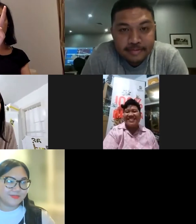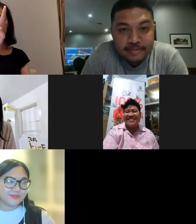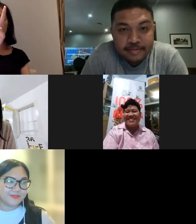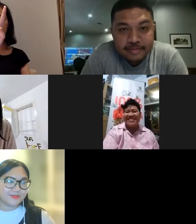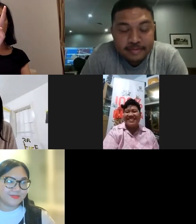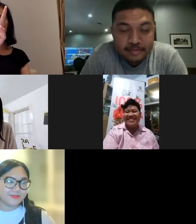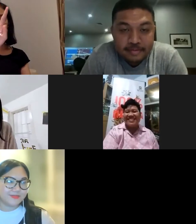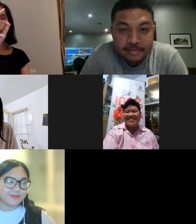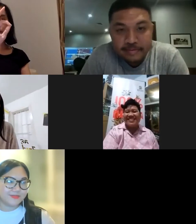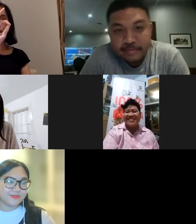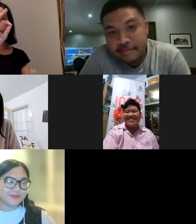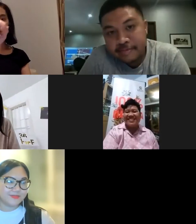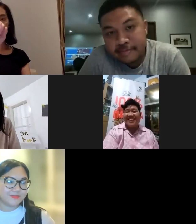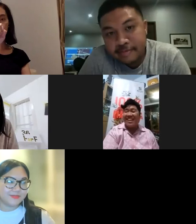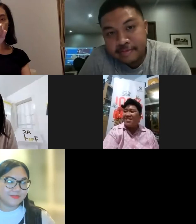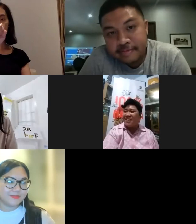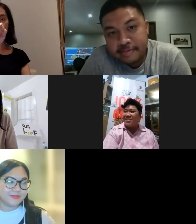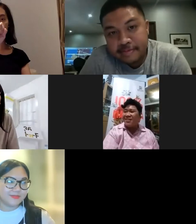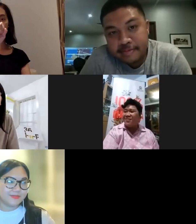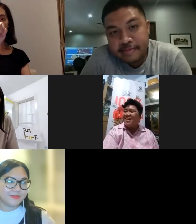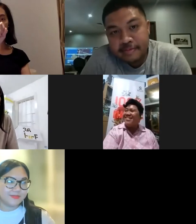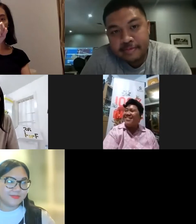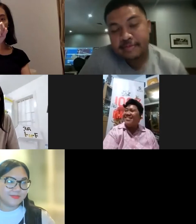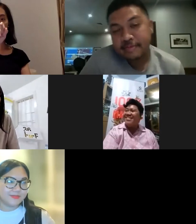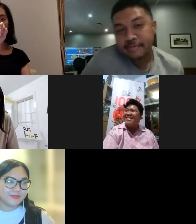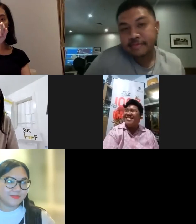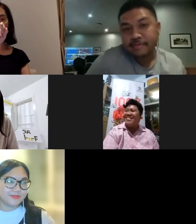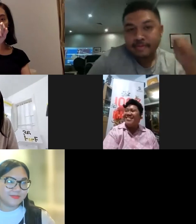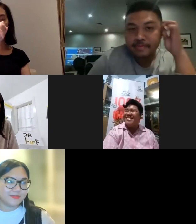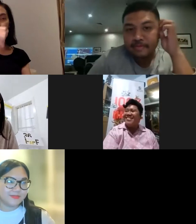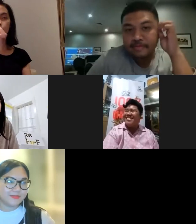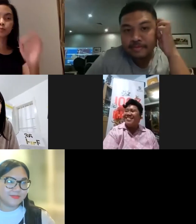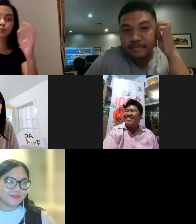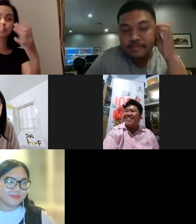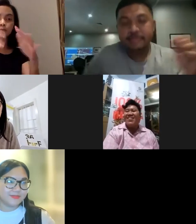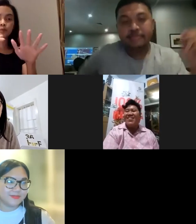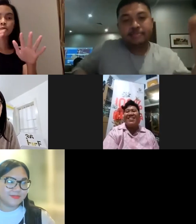Okay. Do you have a good one? Yeah.